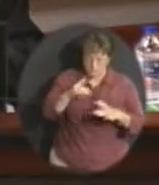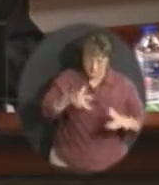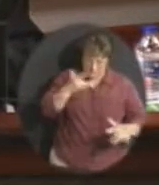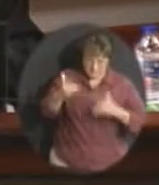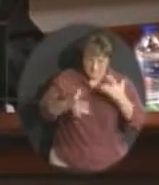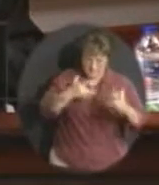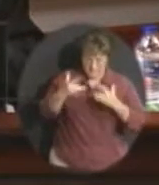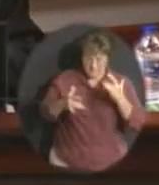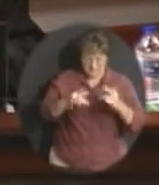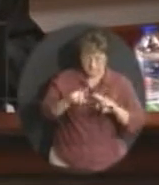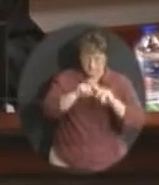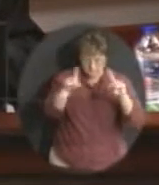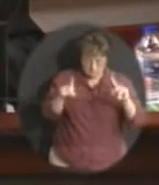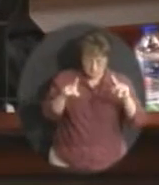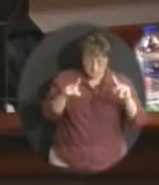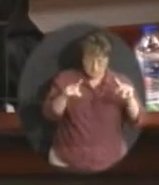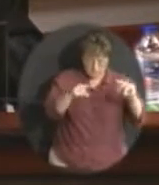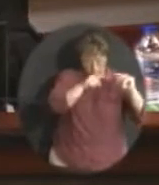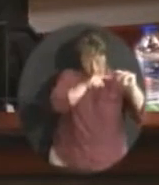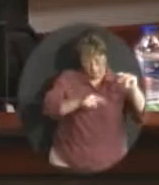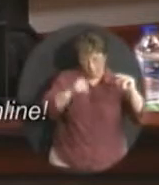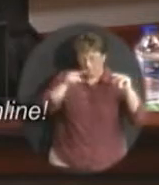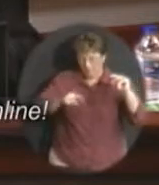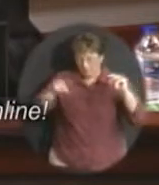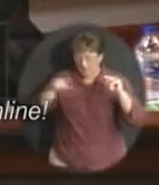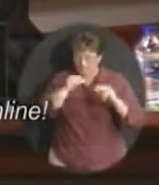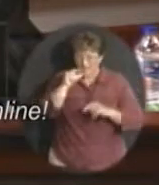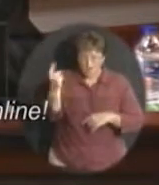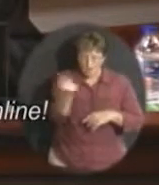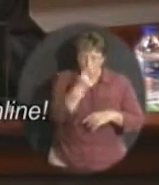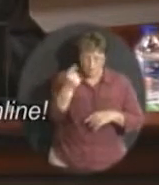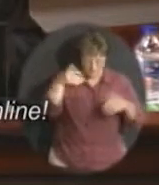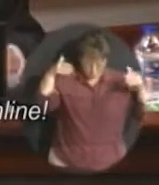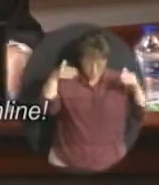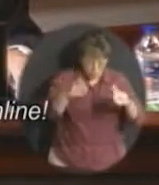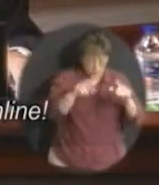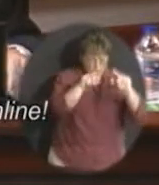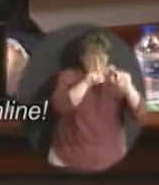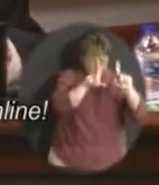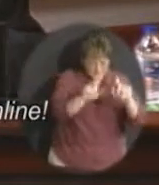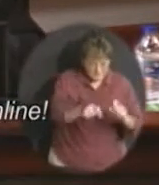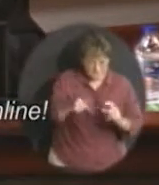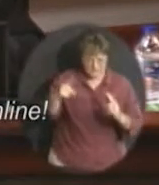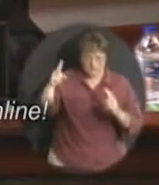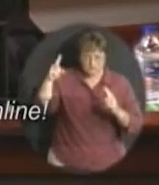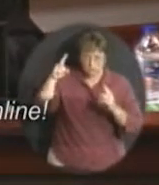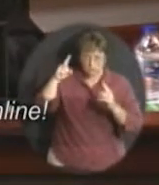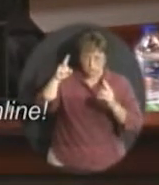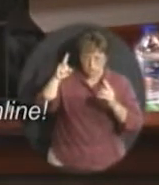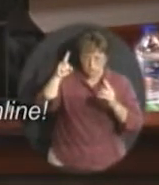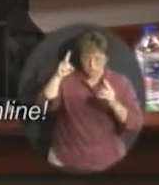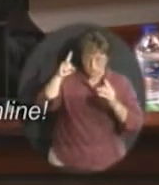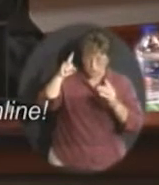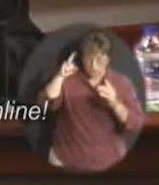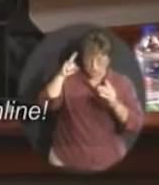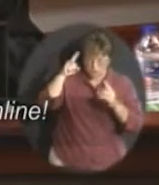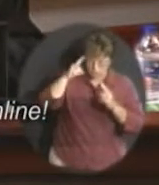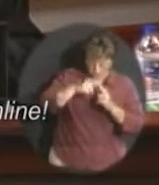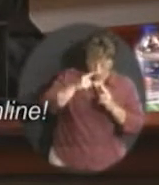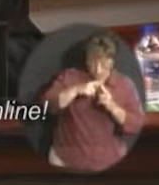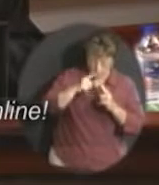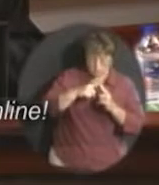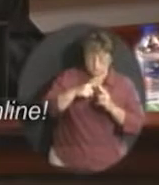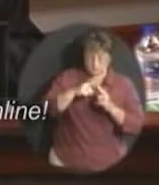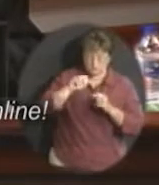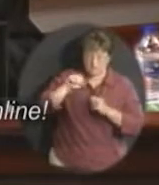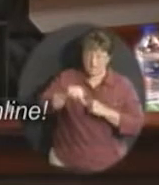on multiple measures rather than just a testing date or a test score. The other focus we're going to hear an awful lot more about is